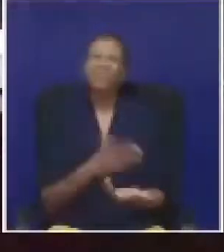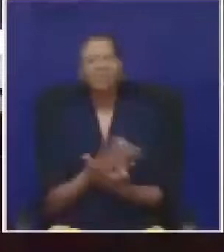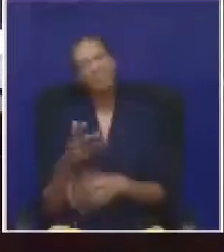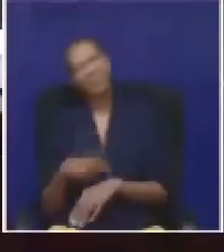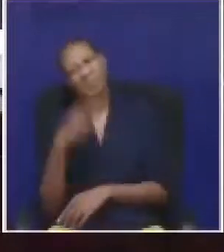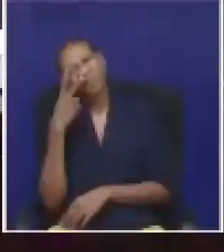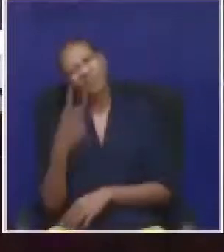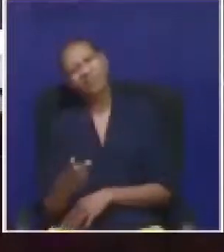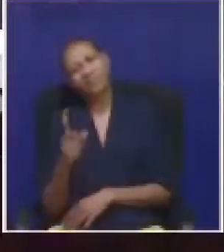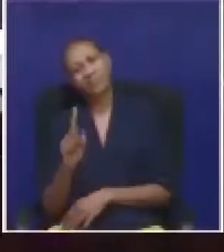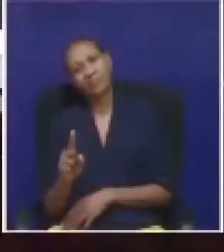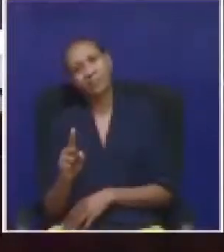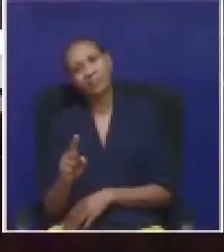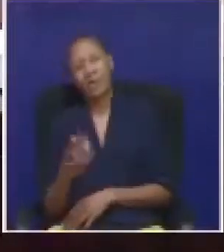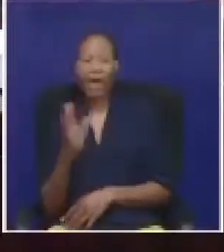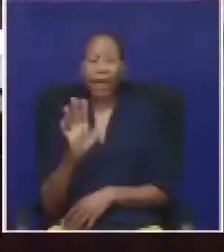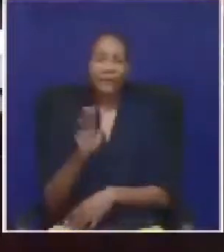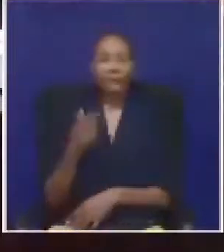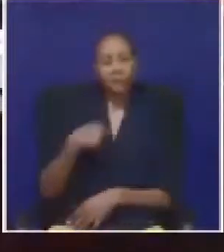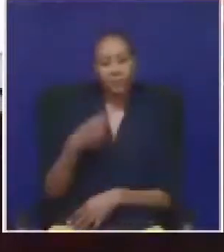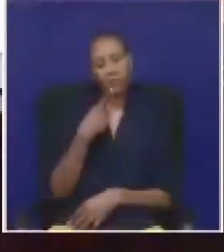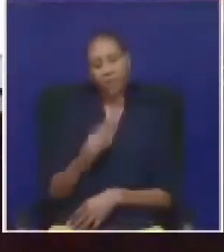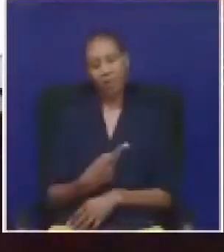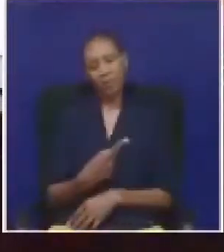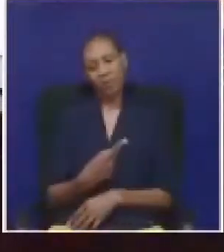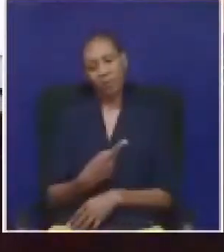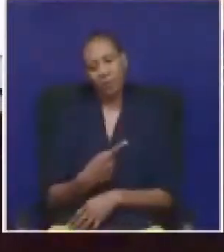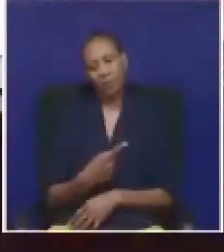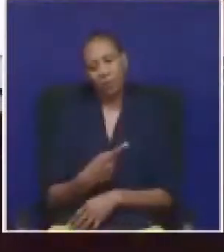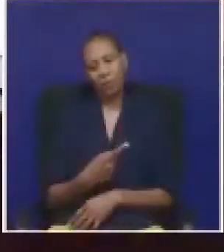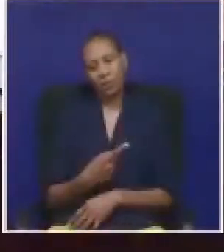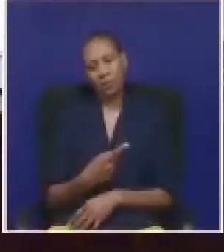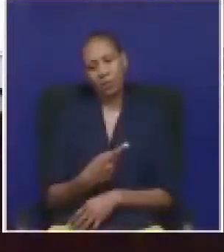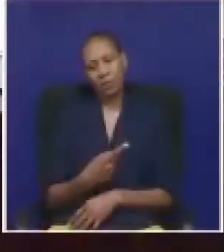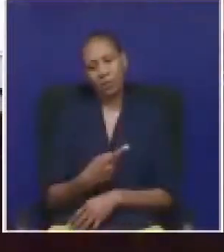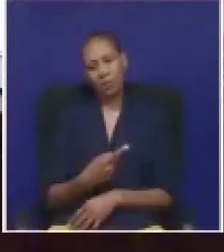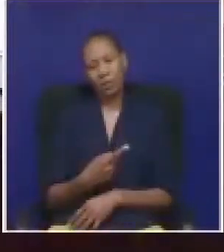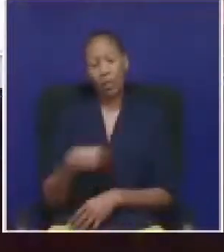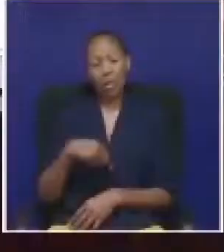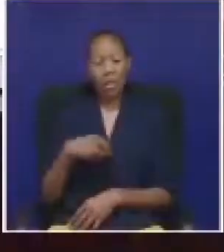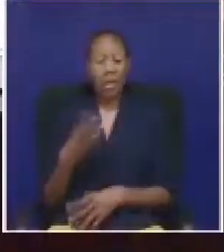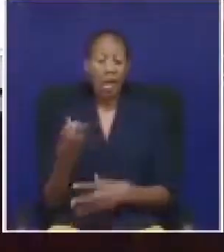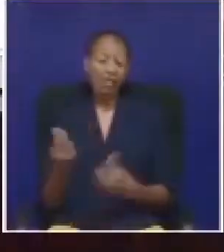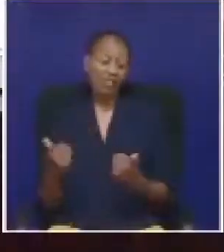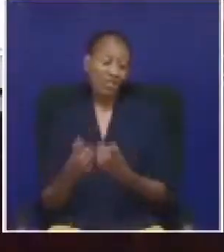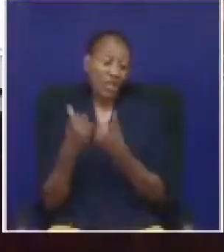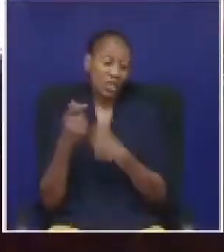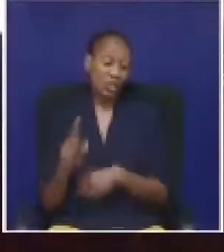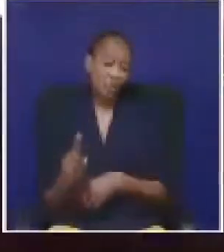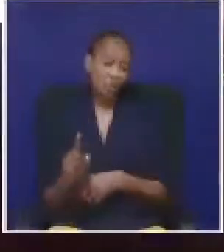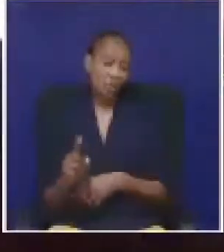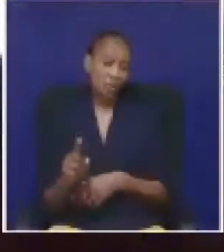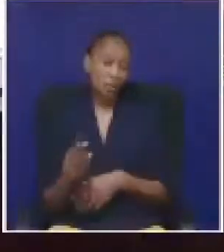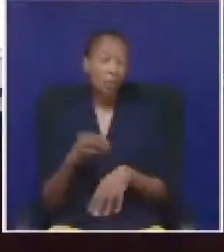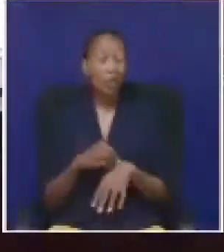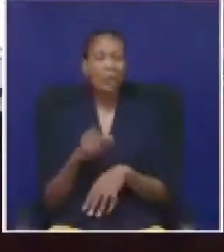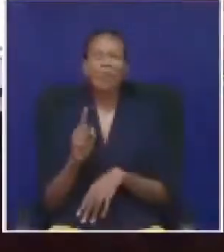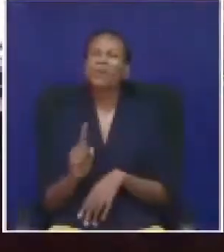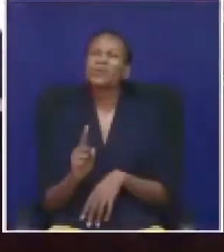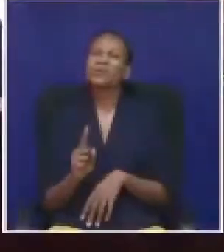that, or maybe let me say, what is the mischief we're dealing with? The problem